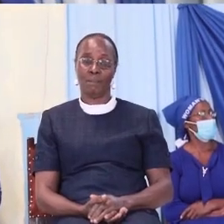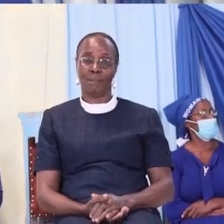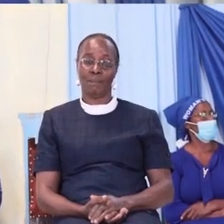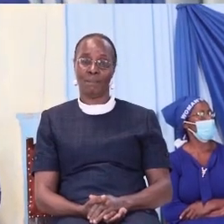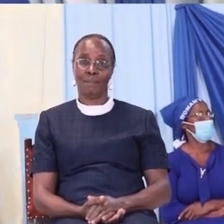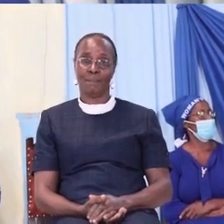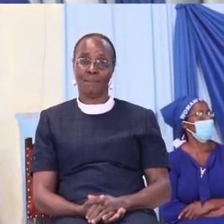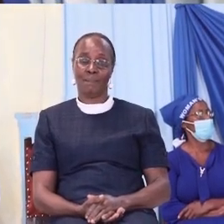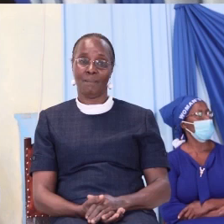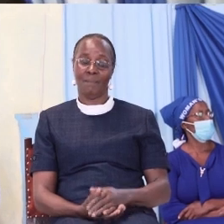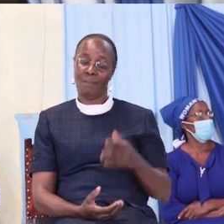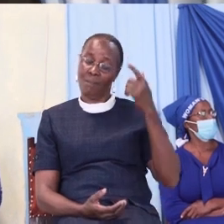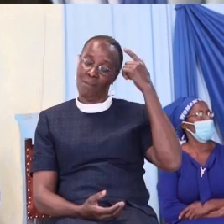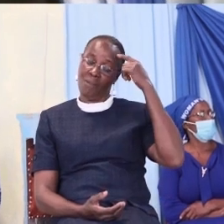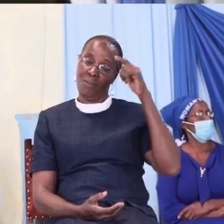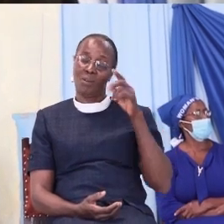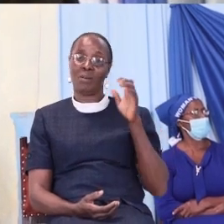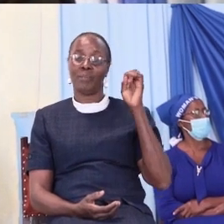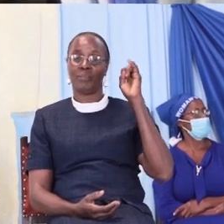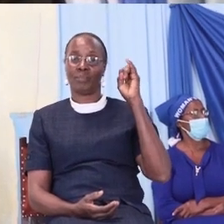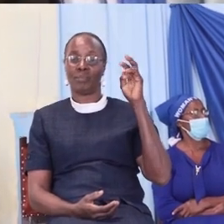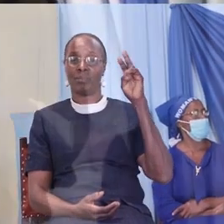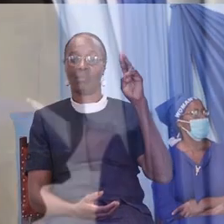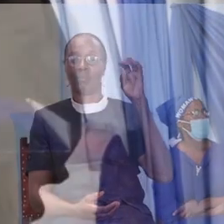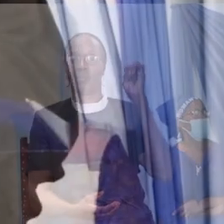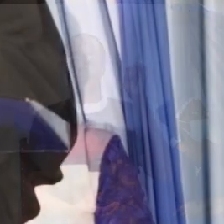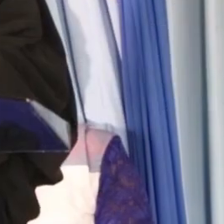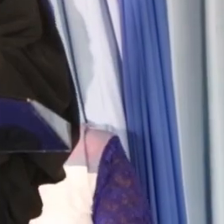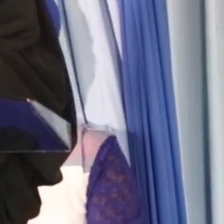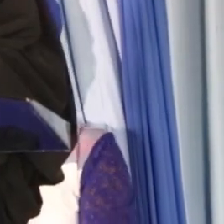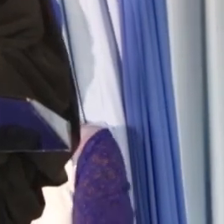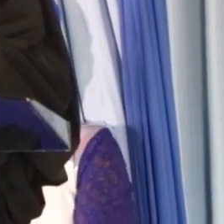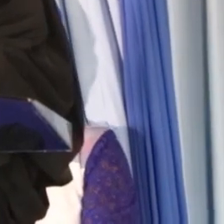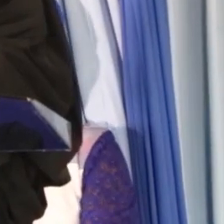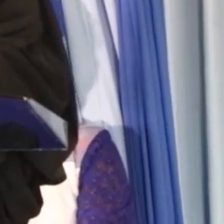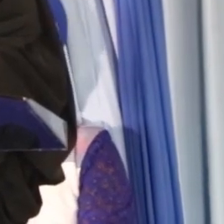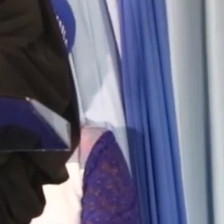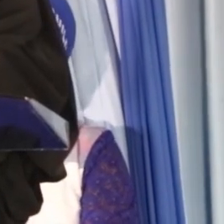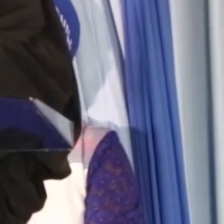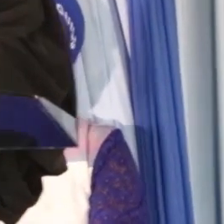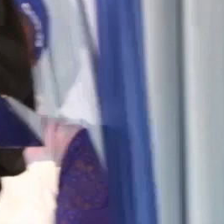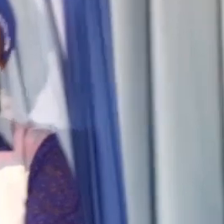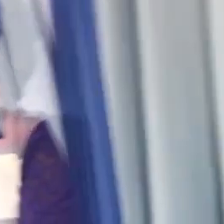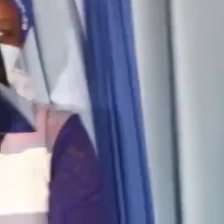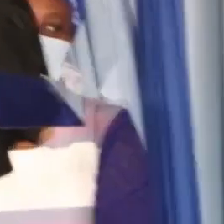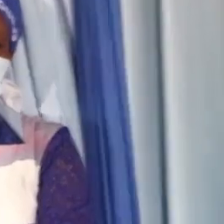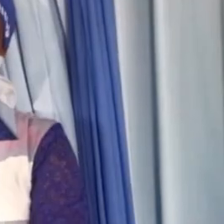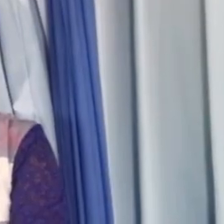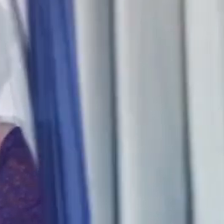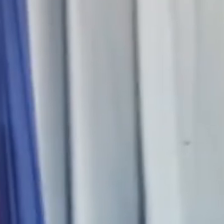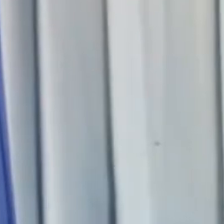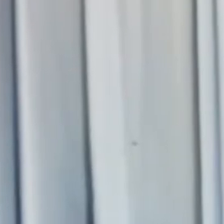opportunity for Iriga Parish. And I know the Lord is together with us, and we shall be blessed. Praise the name of the